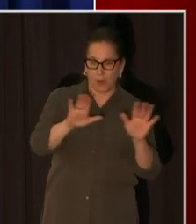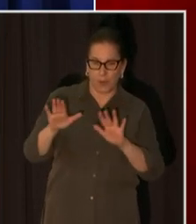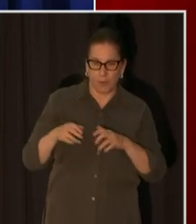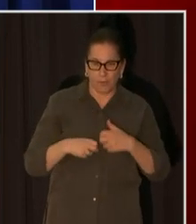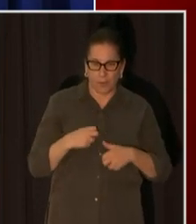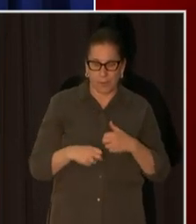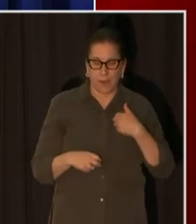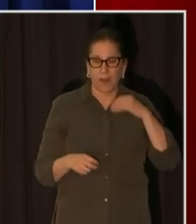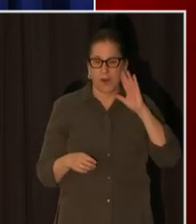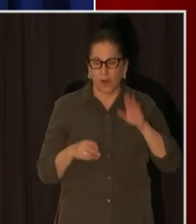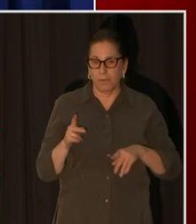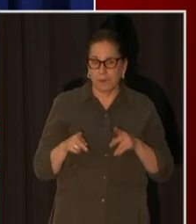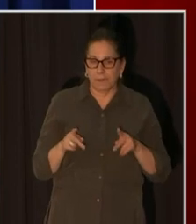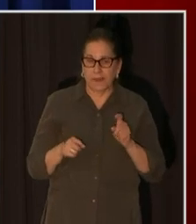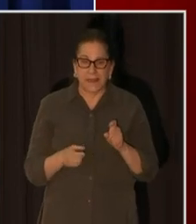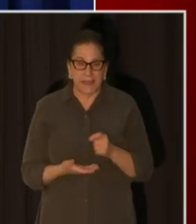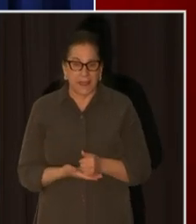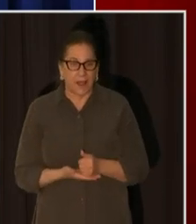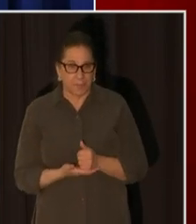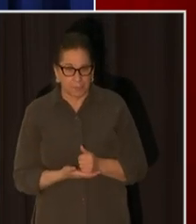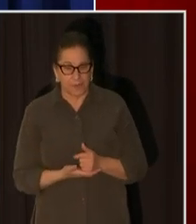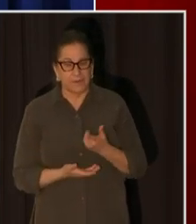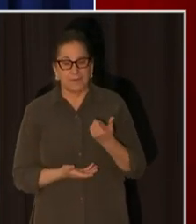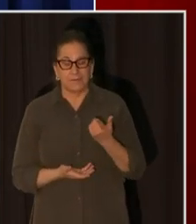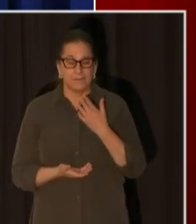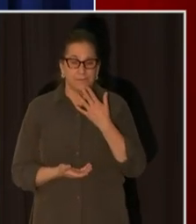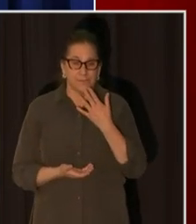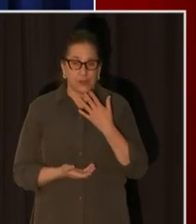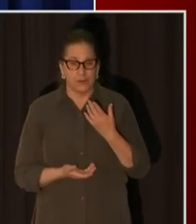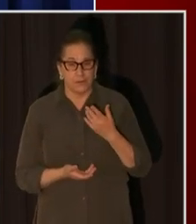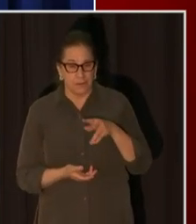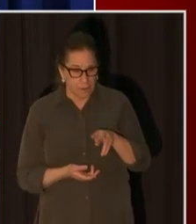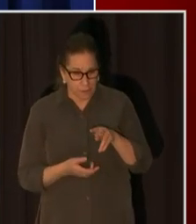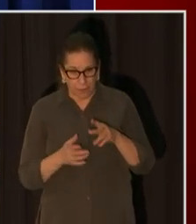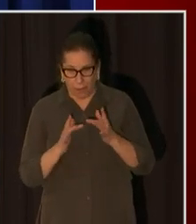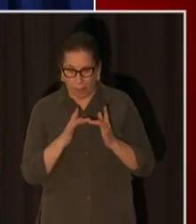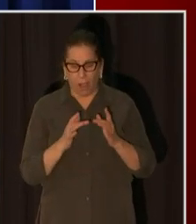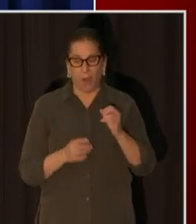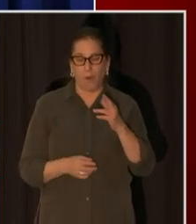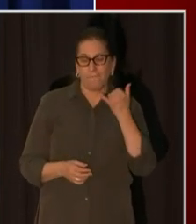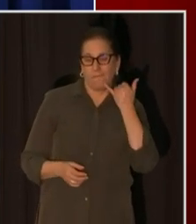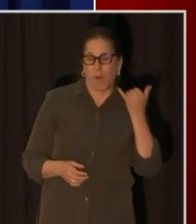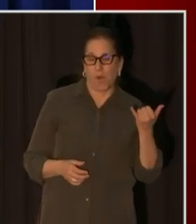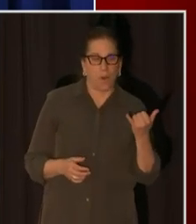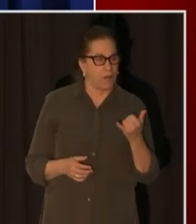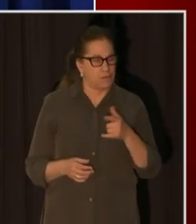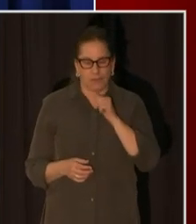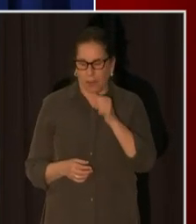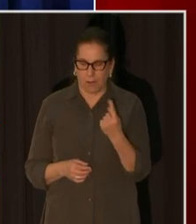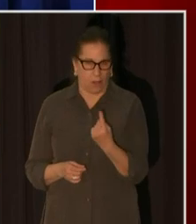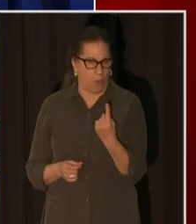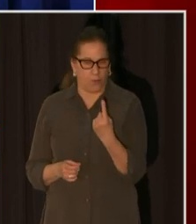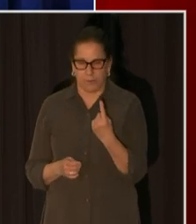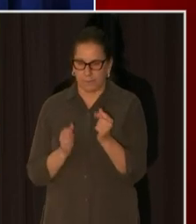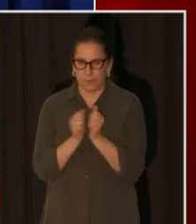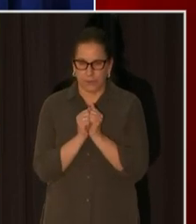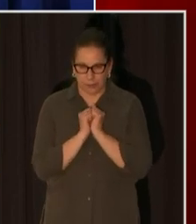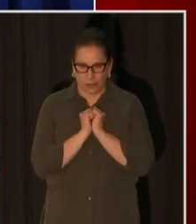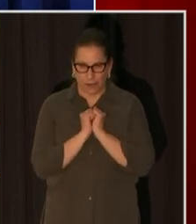helping, try and even the playing field a little bit. Last year DSLBD worked with our